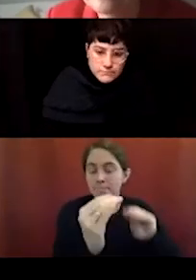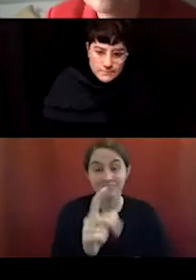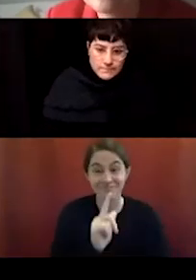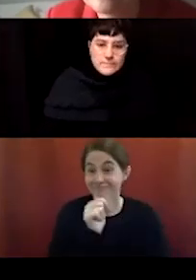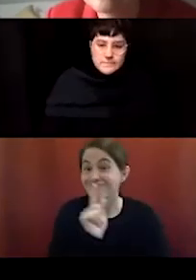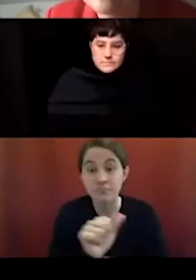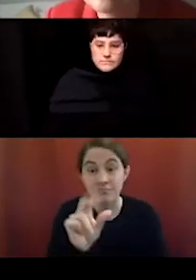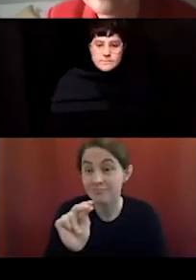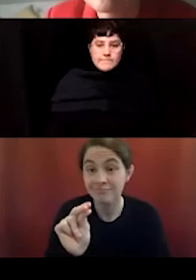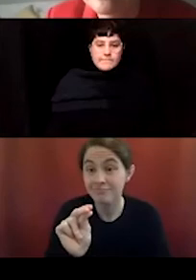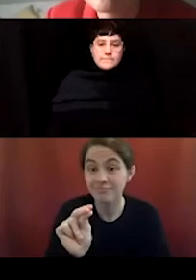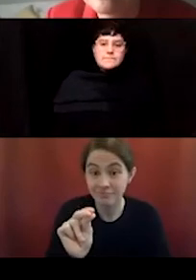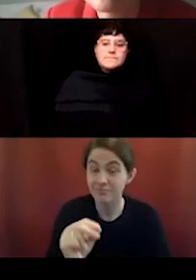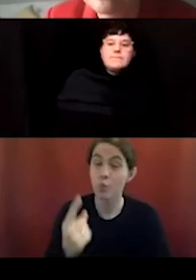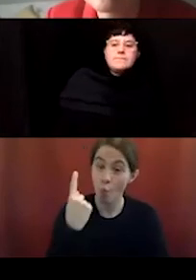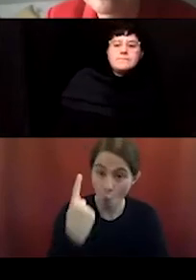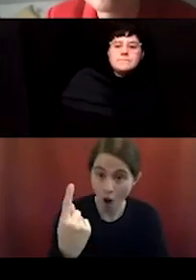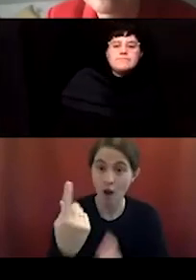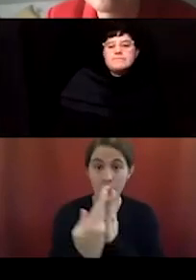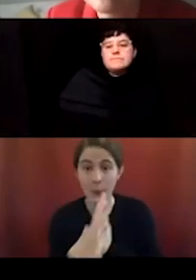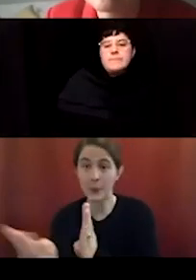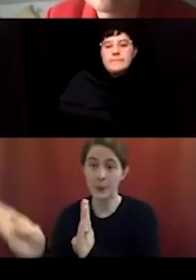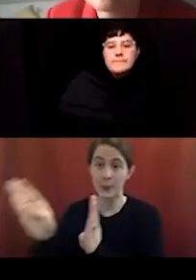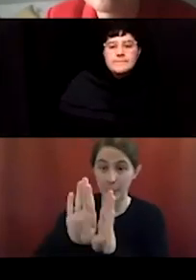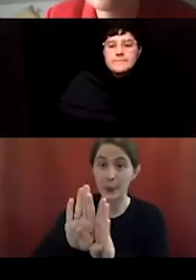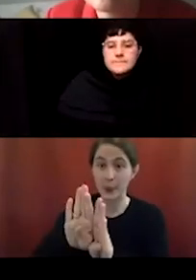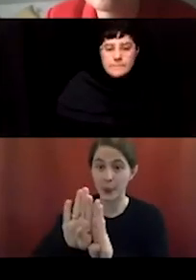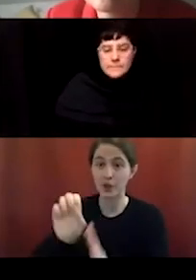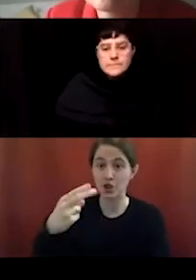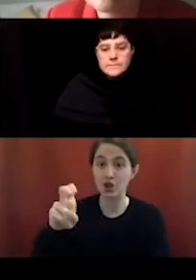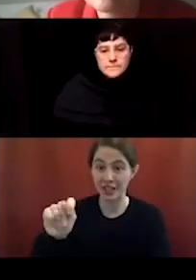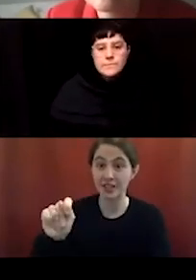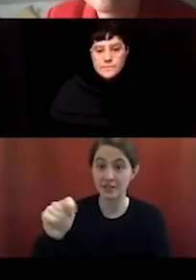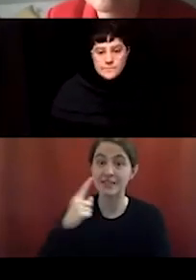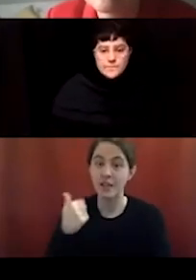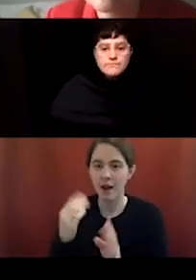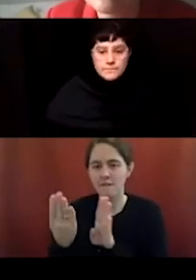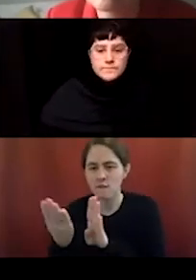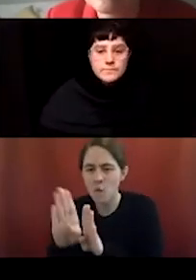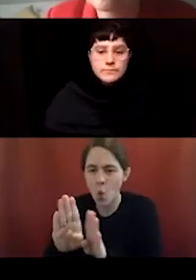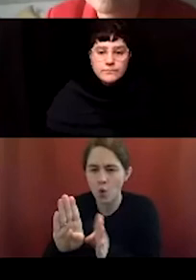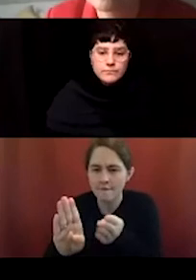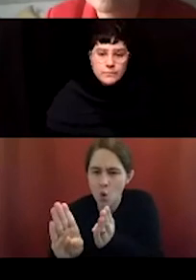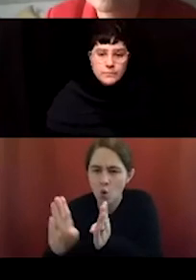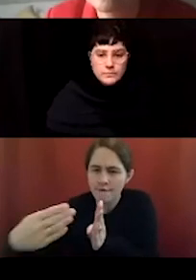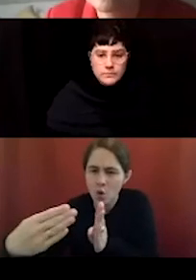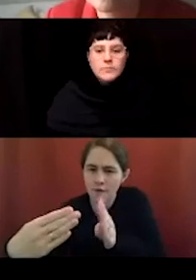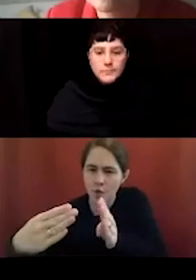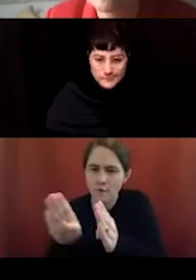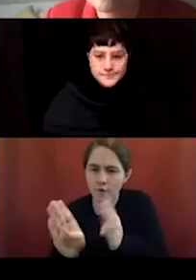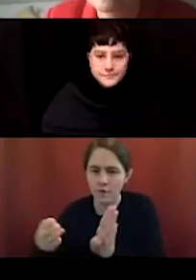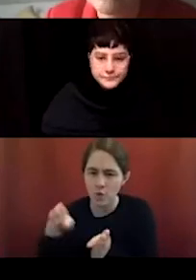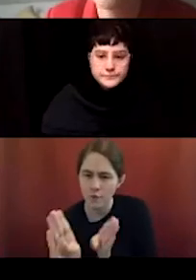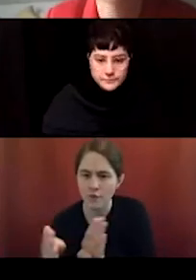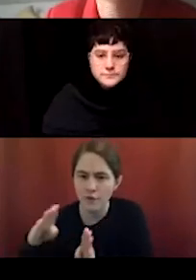It's one piece of sheet of silver, which is folded in different